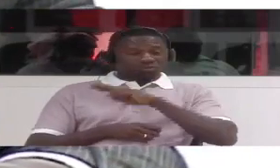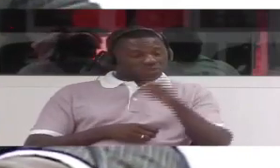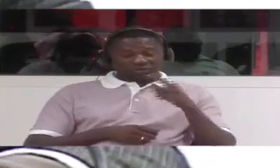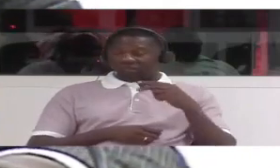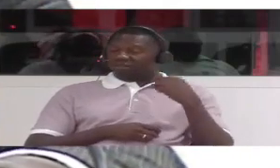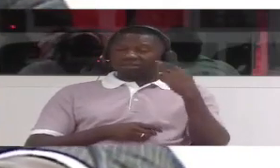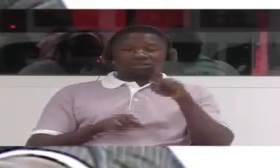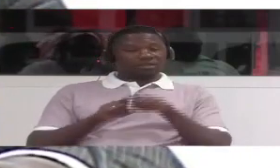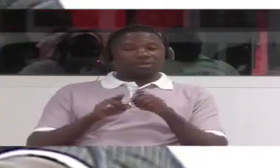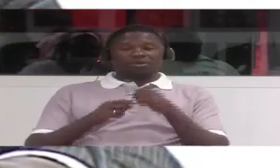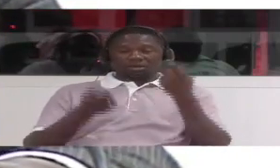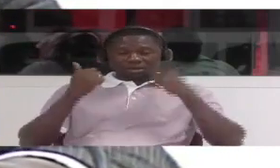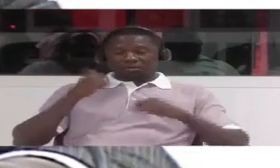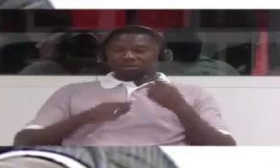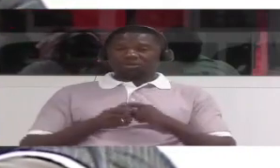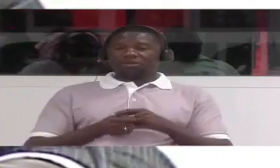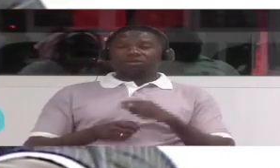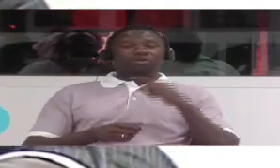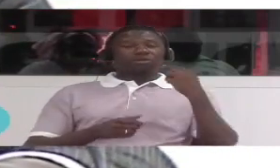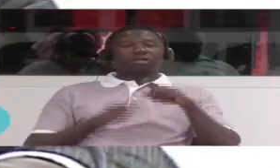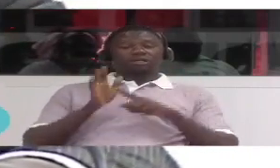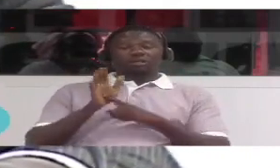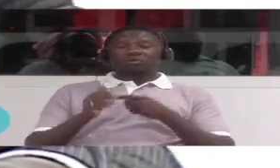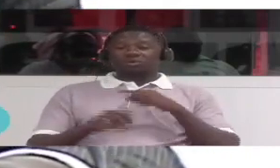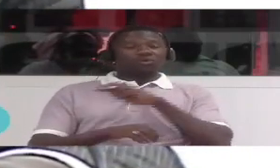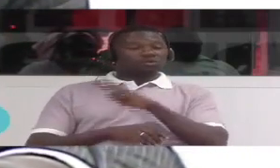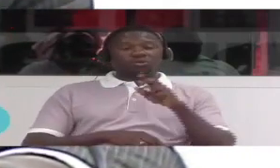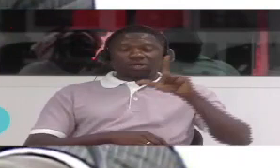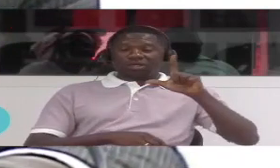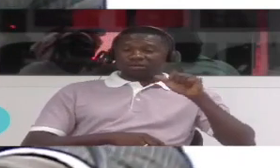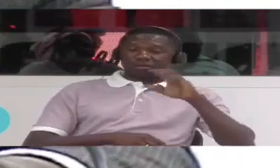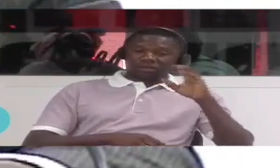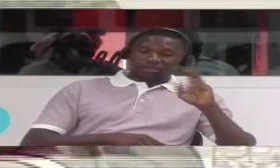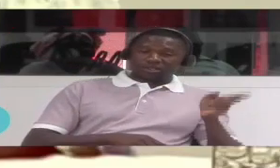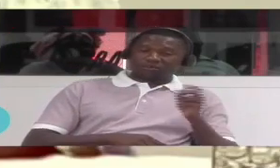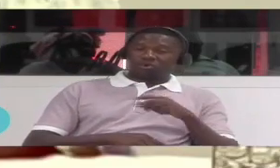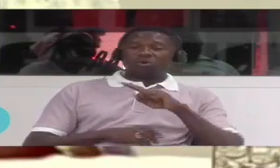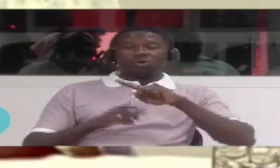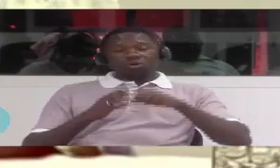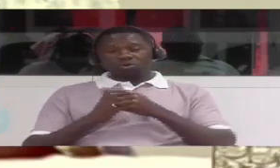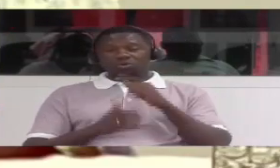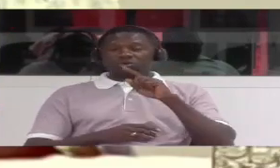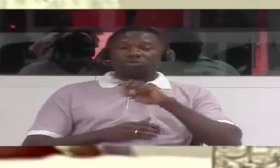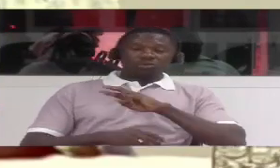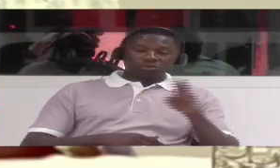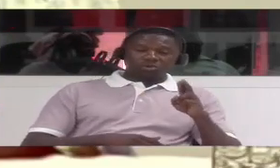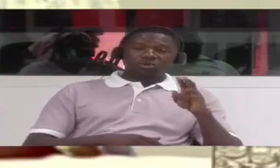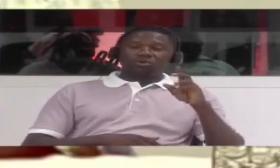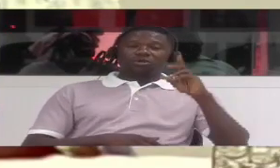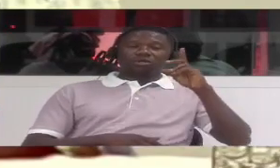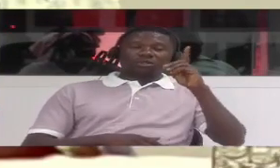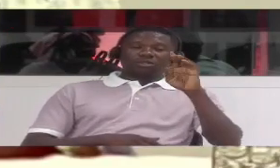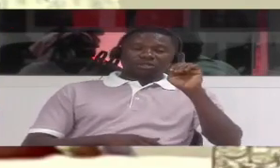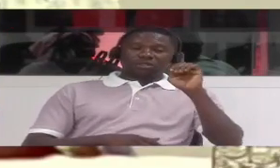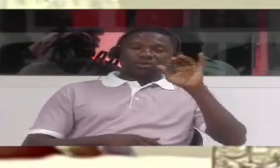be sent to Jammeh or to gallows or to NIA to be tortured, or no other data header will be shot in the street, or Chief Mane will